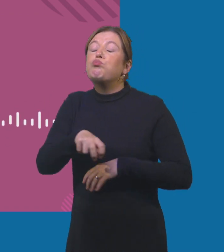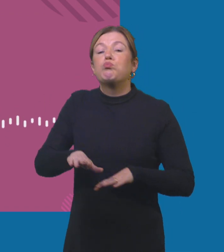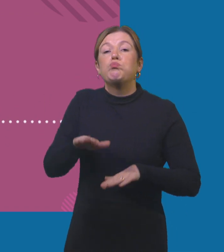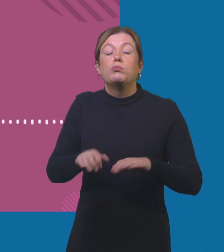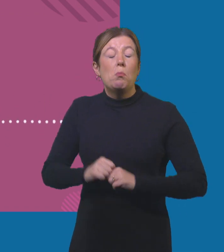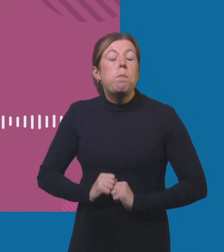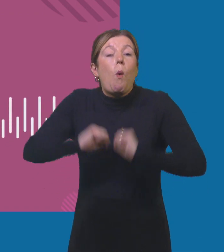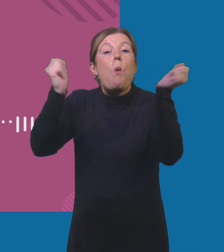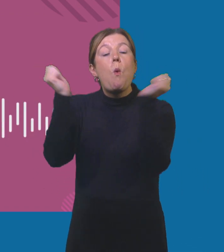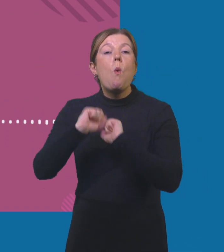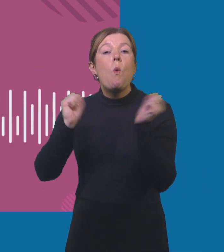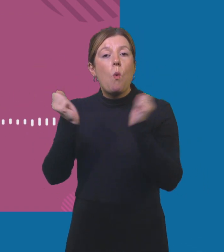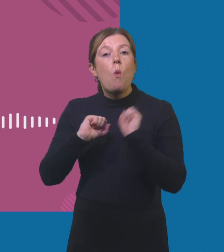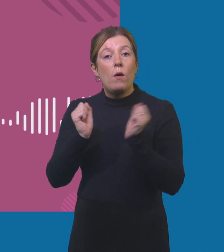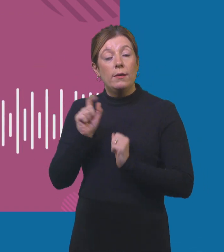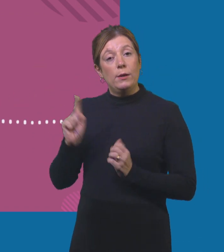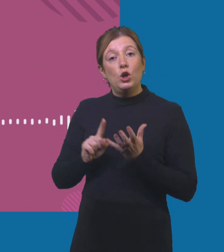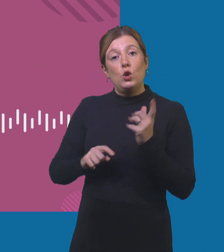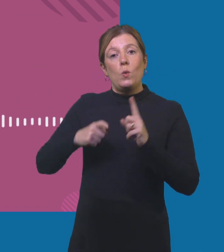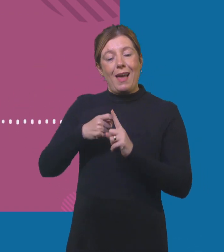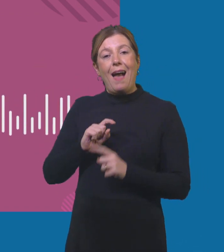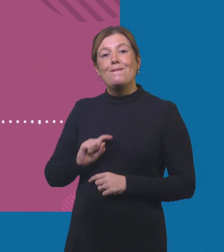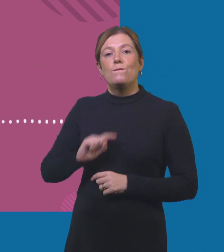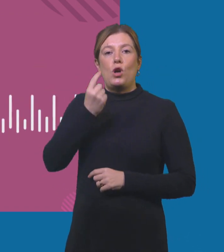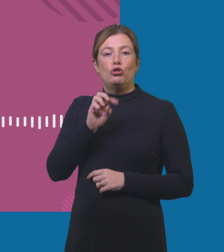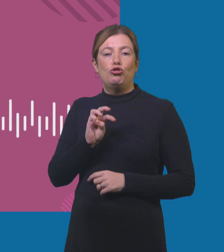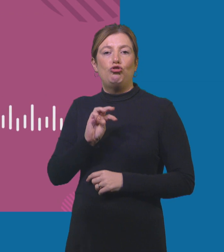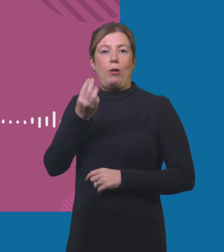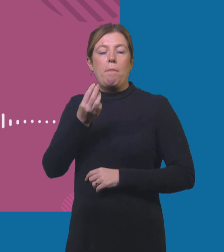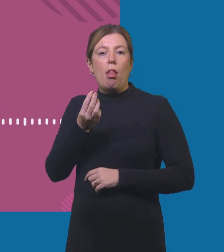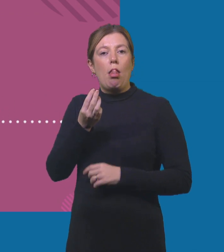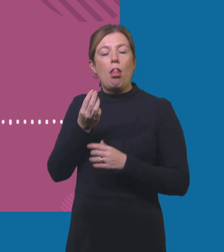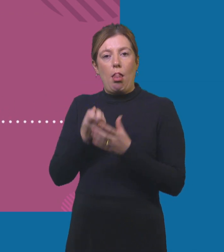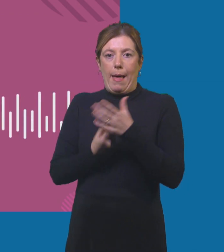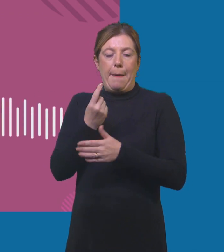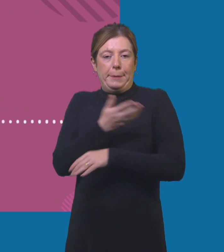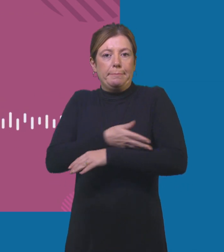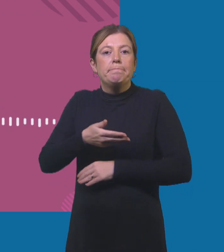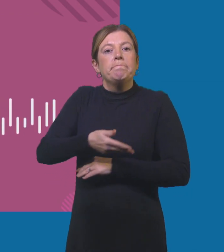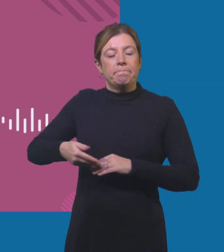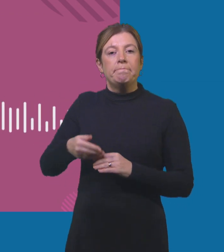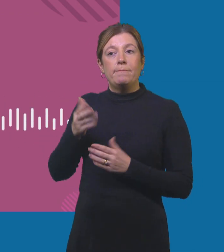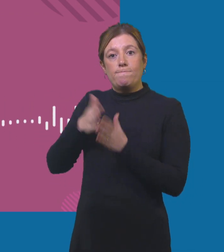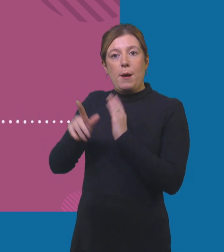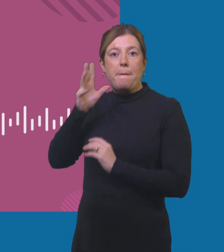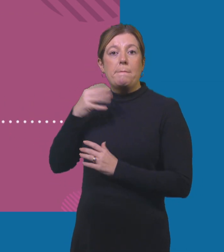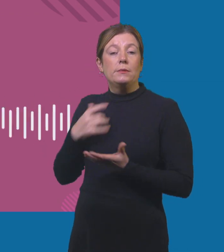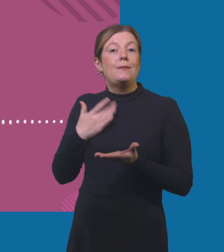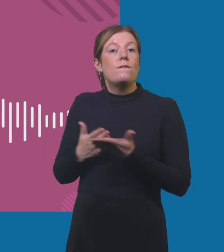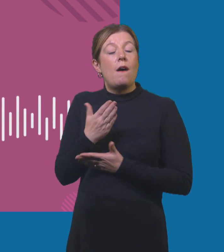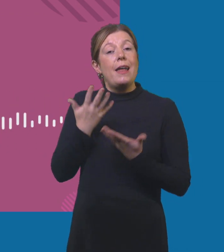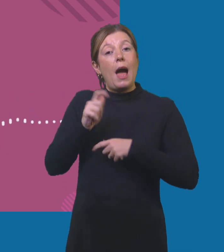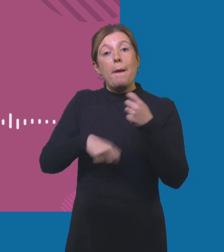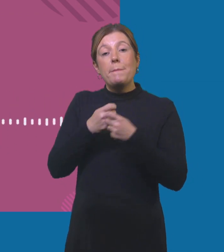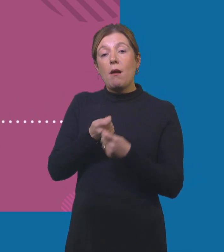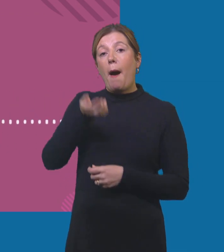in front of him. He was the UK's first triple amputee to survive the Afghanistan conflict. Now he is a motivational speaker,